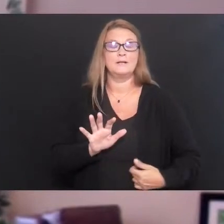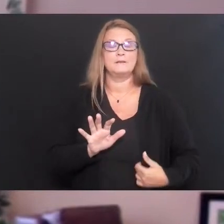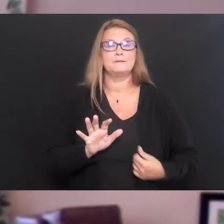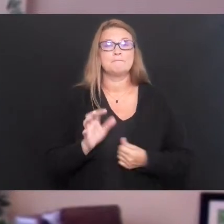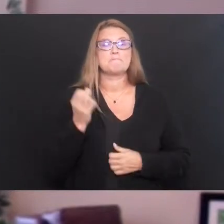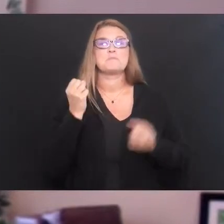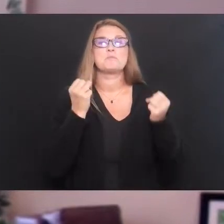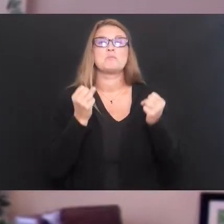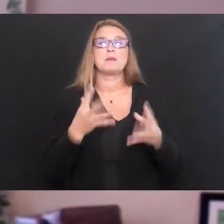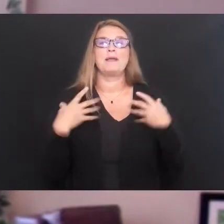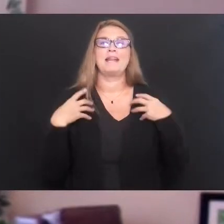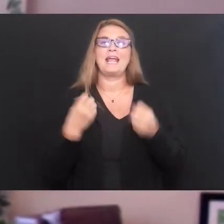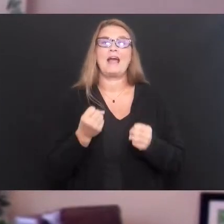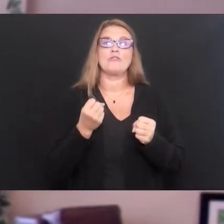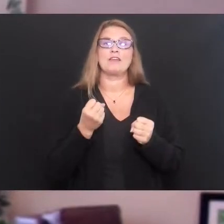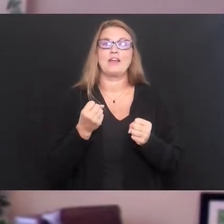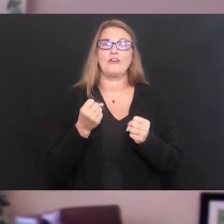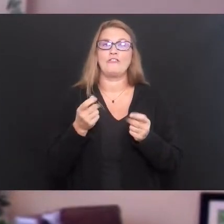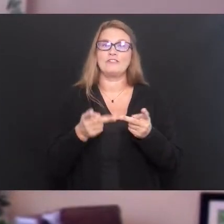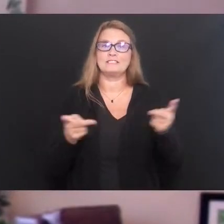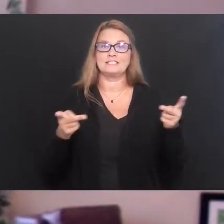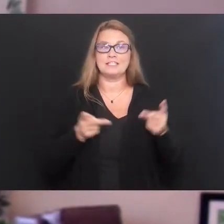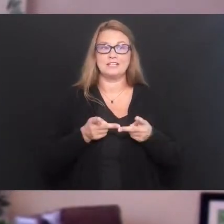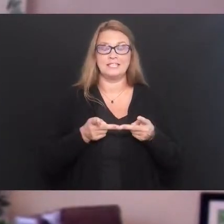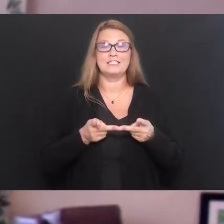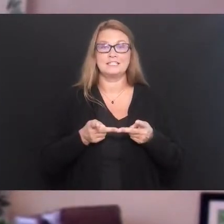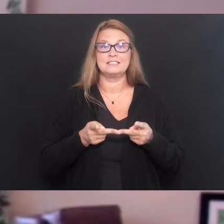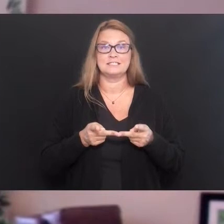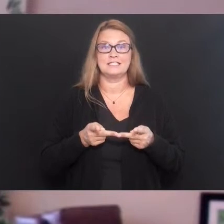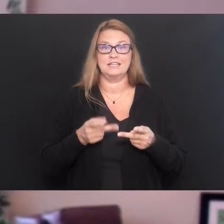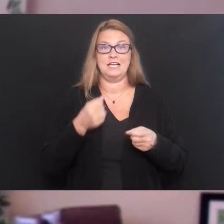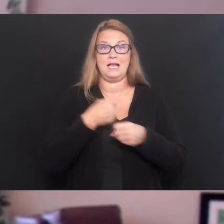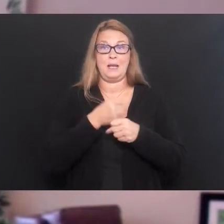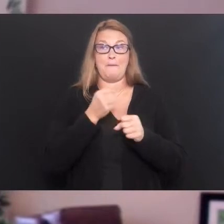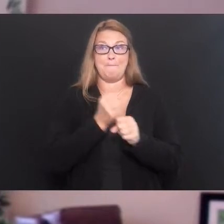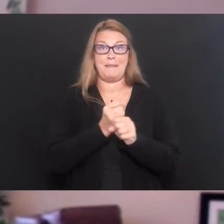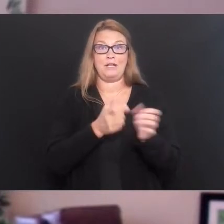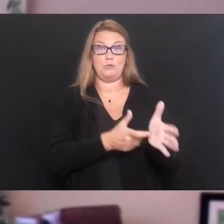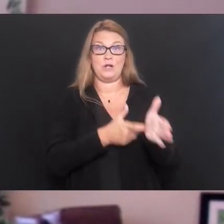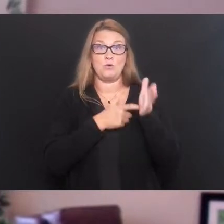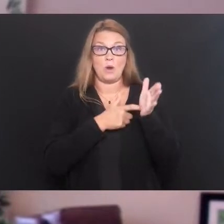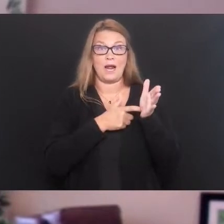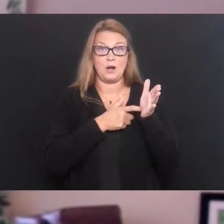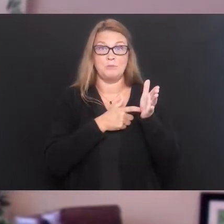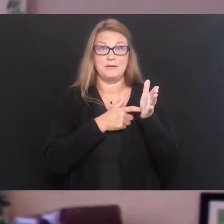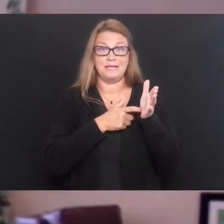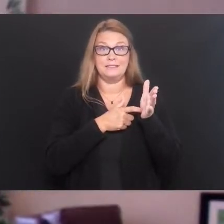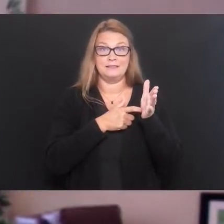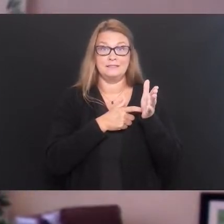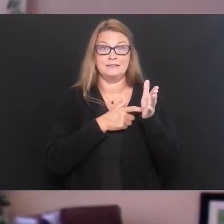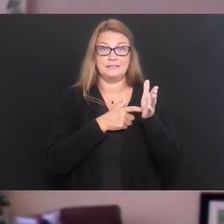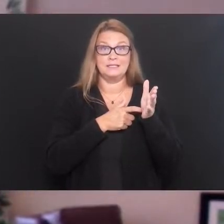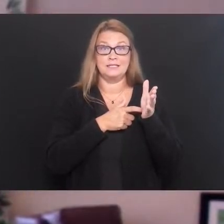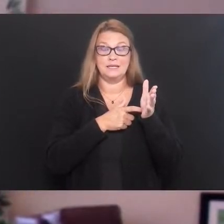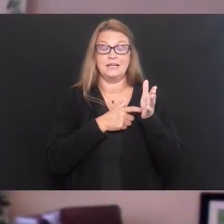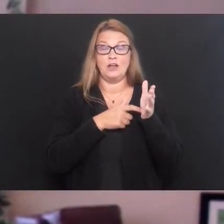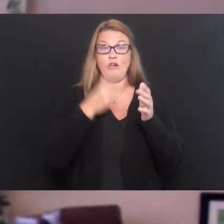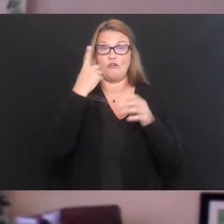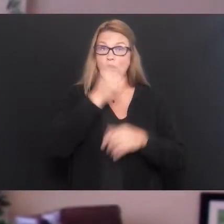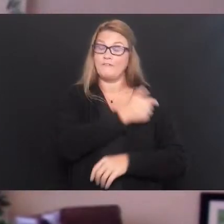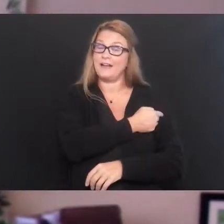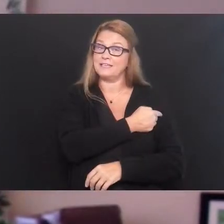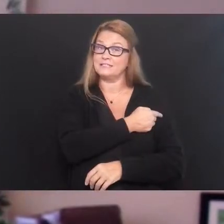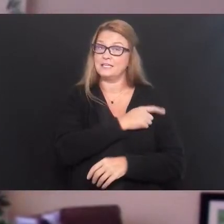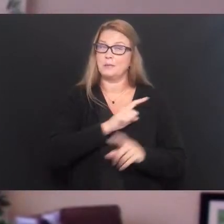many healthcare facilities making these vaccines mandatory, which is increasing the rates. But as the governor